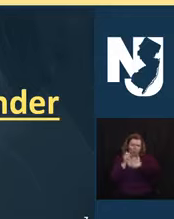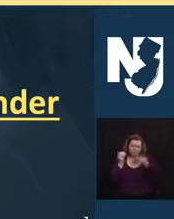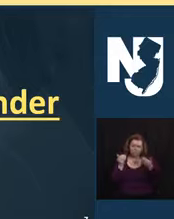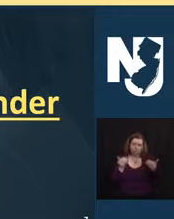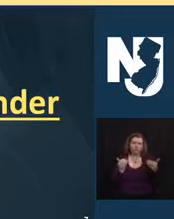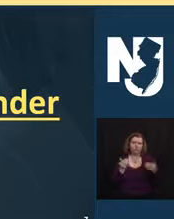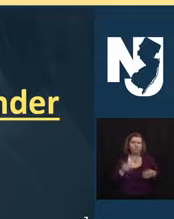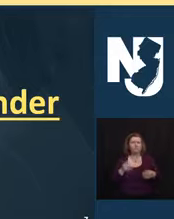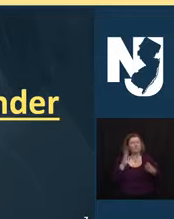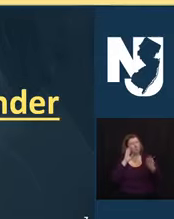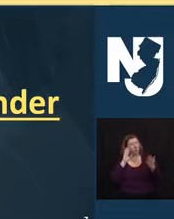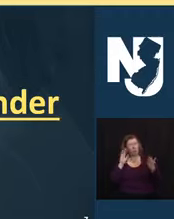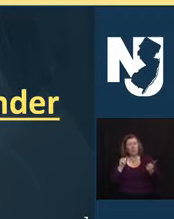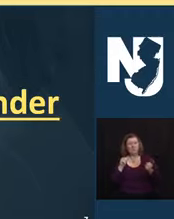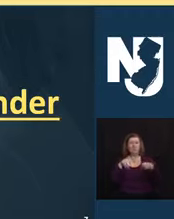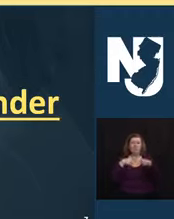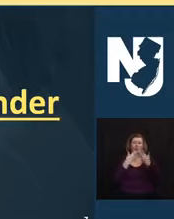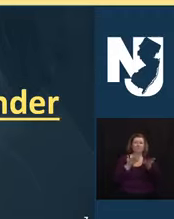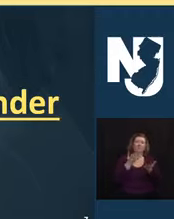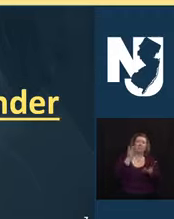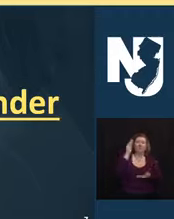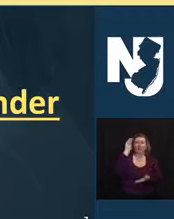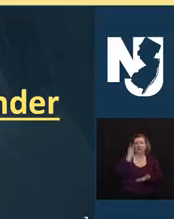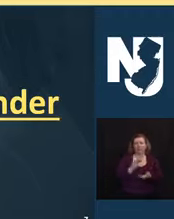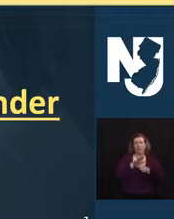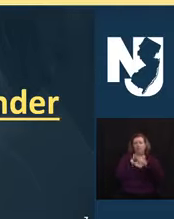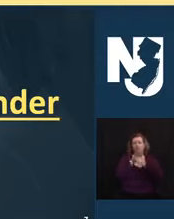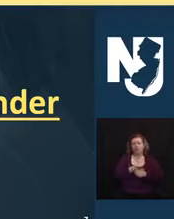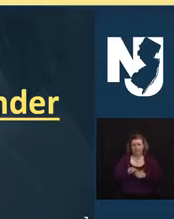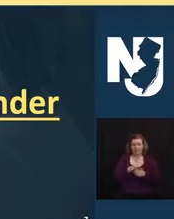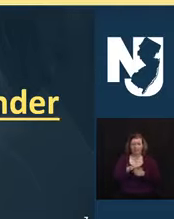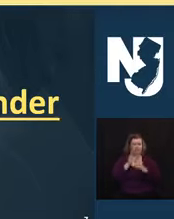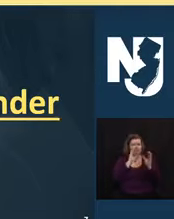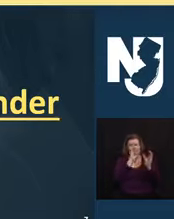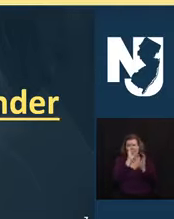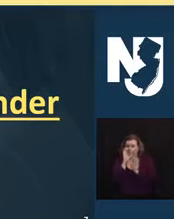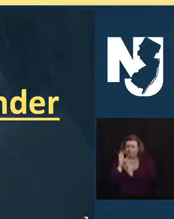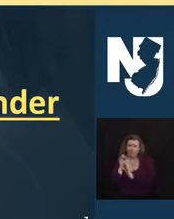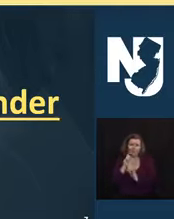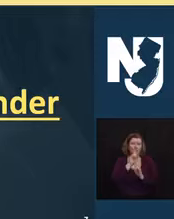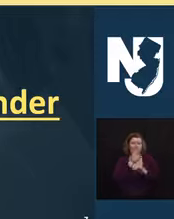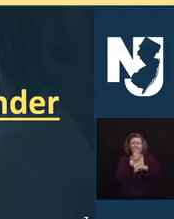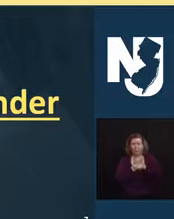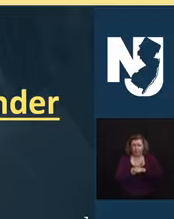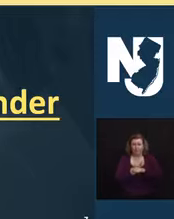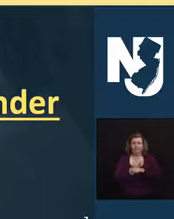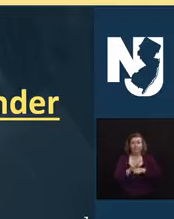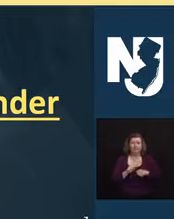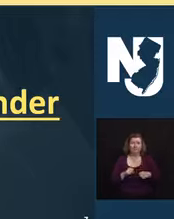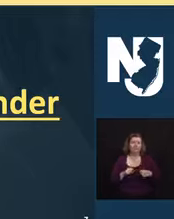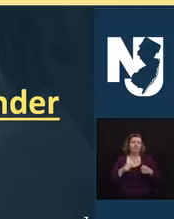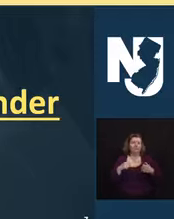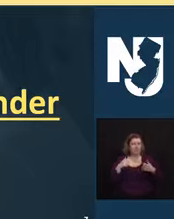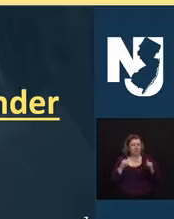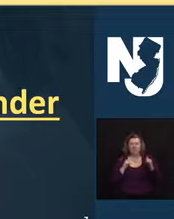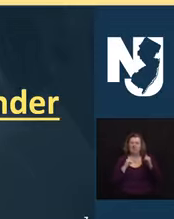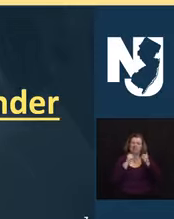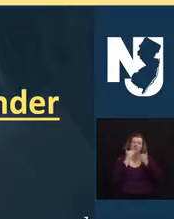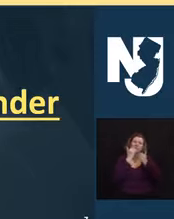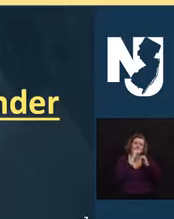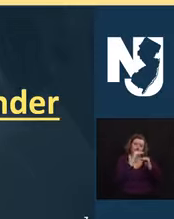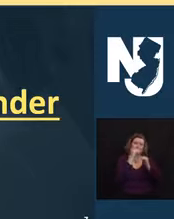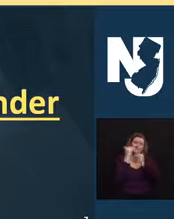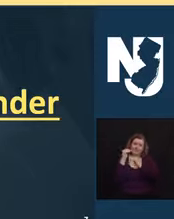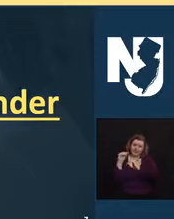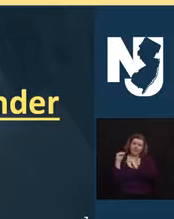I mentioned a minute ago out of your search. Now, to be sure, like I said a minute ago, appointments are still limited and are especially